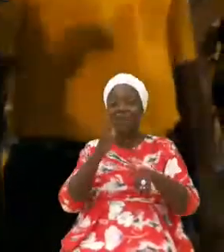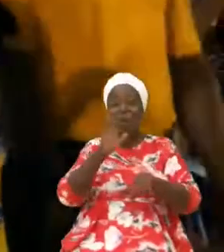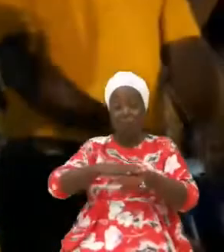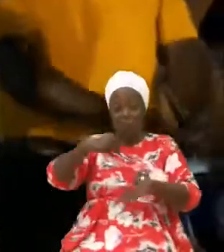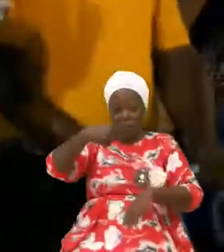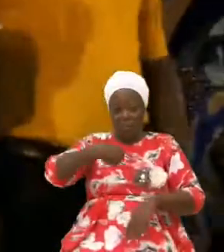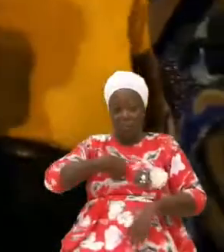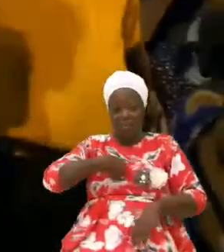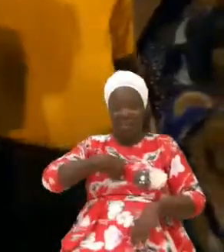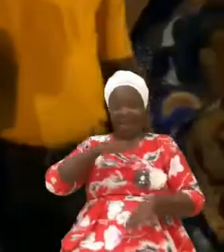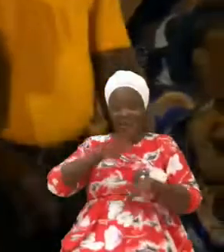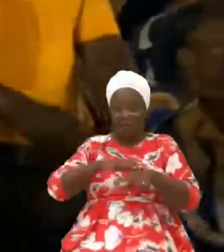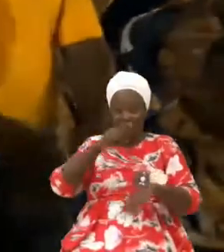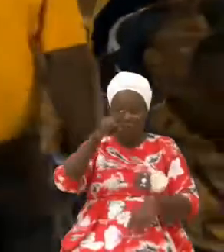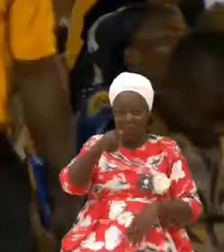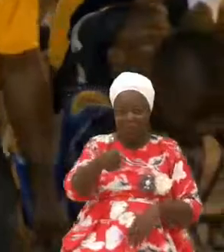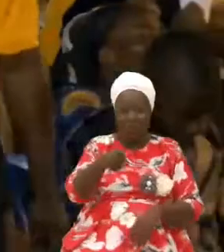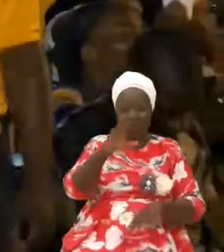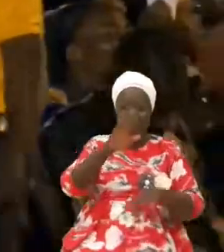Showers of blessing upon me.